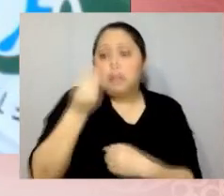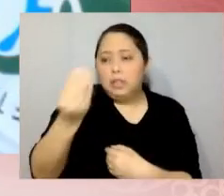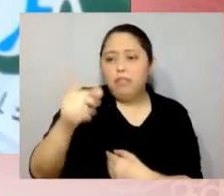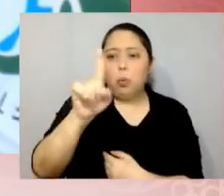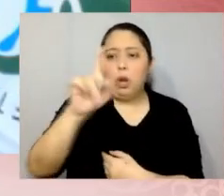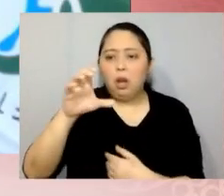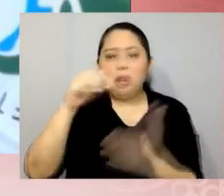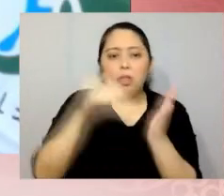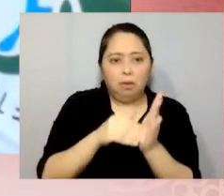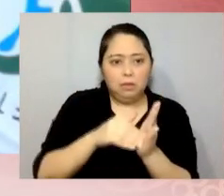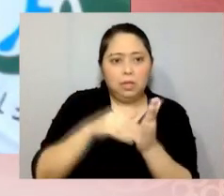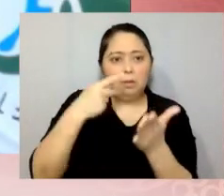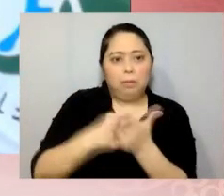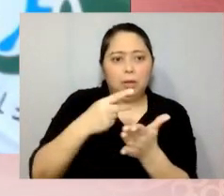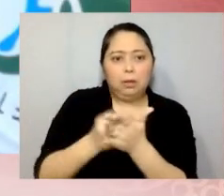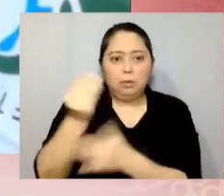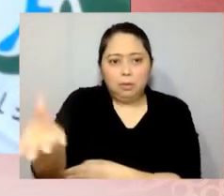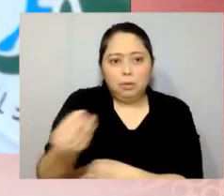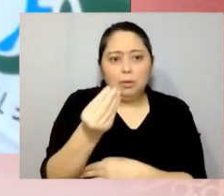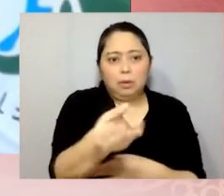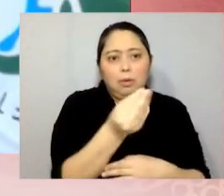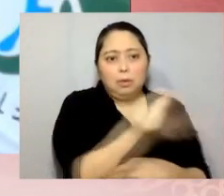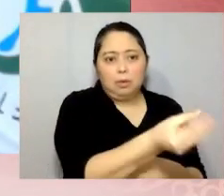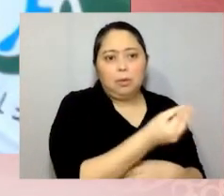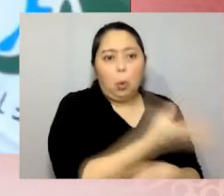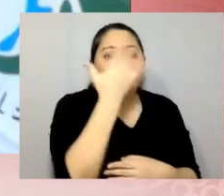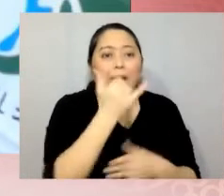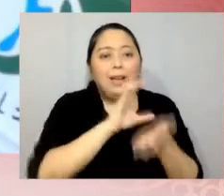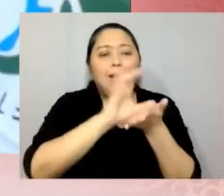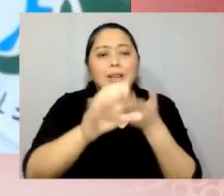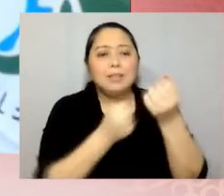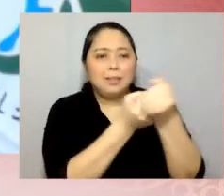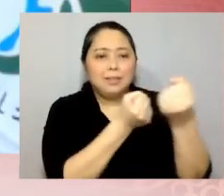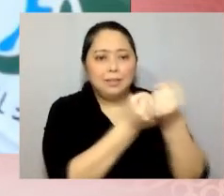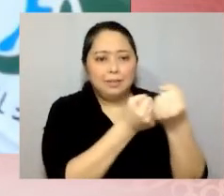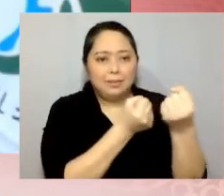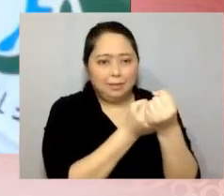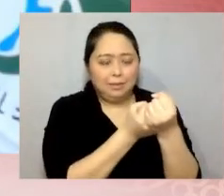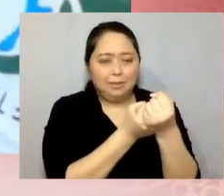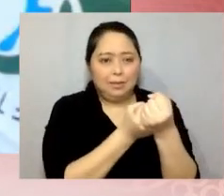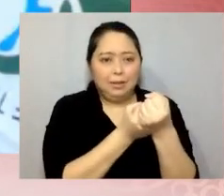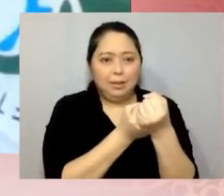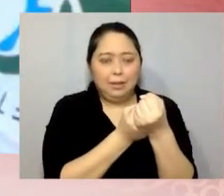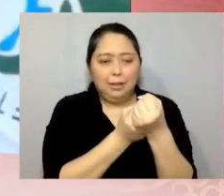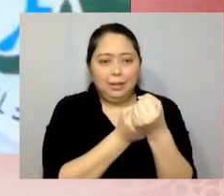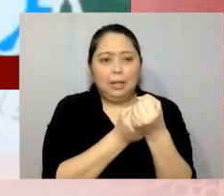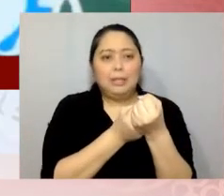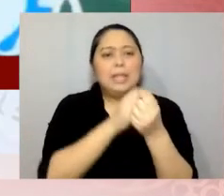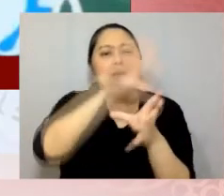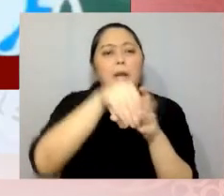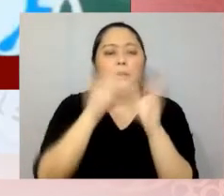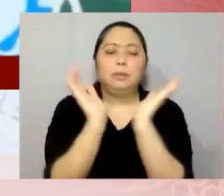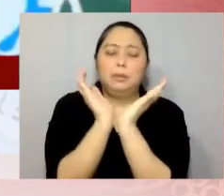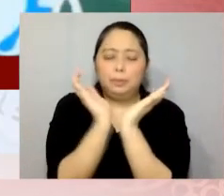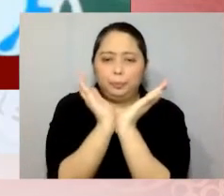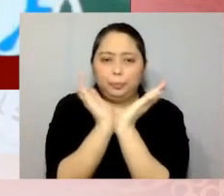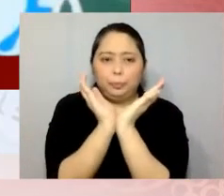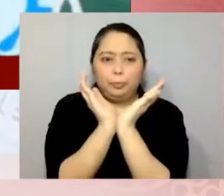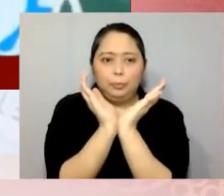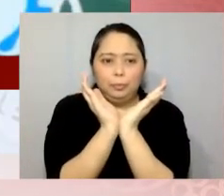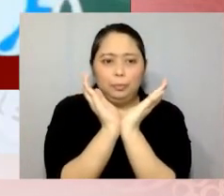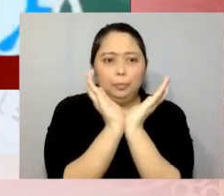pesos. Yes. Representing the transitory cash assistance lodged on the DSWD.